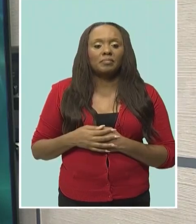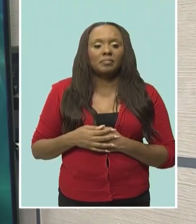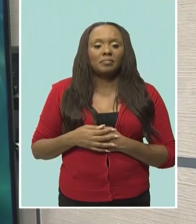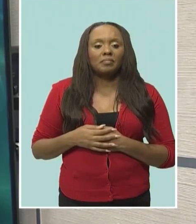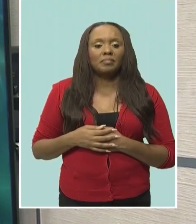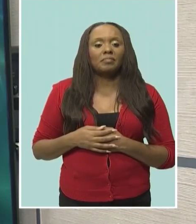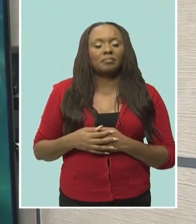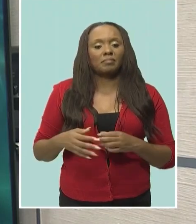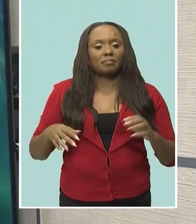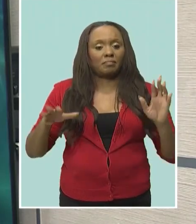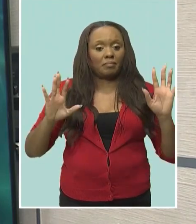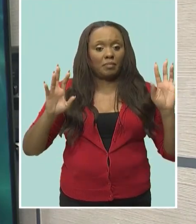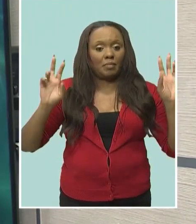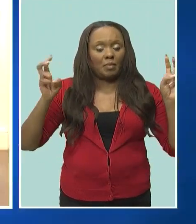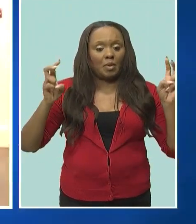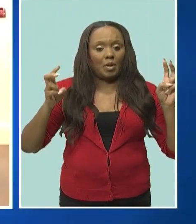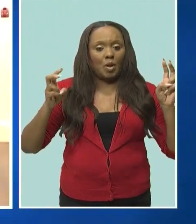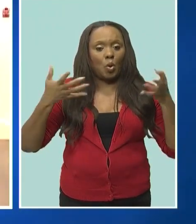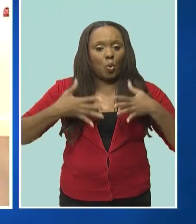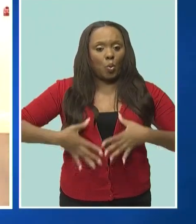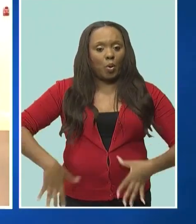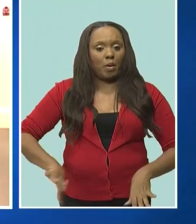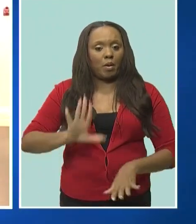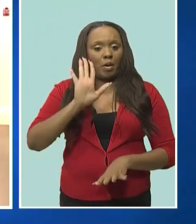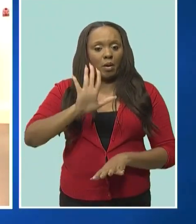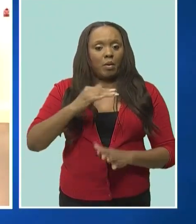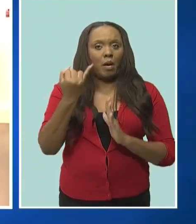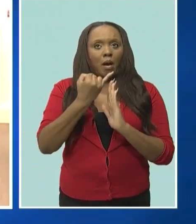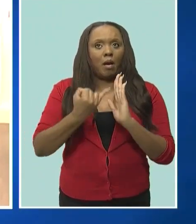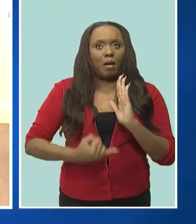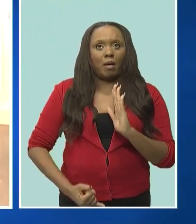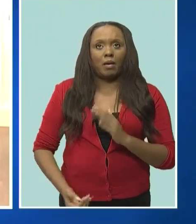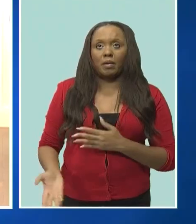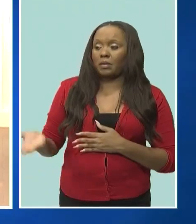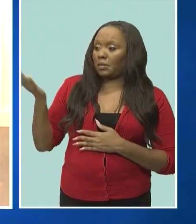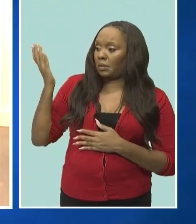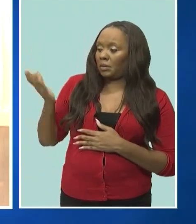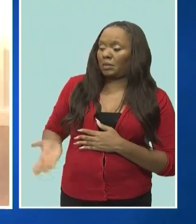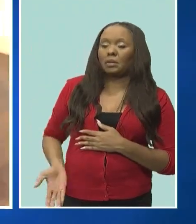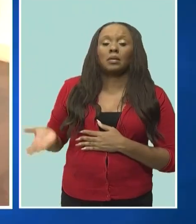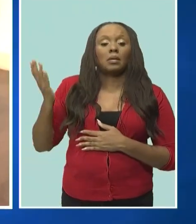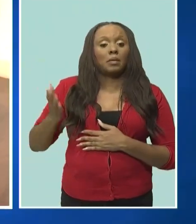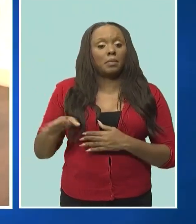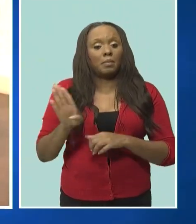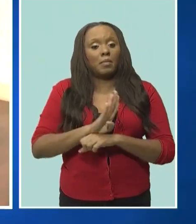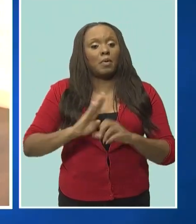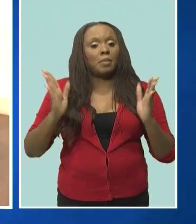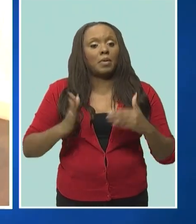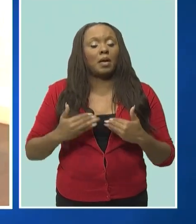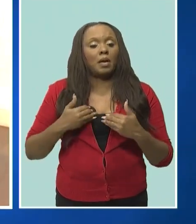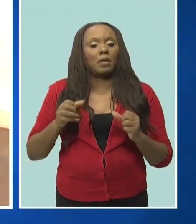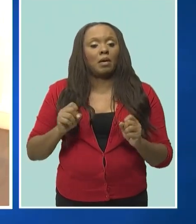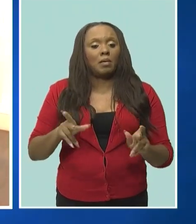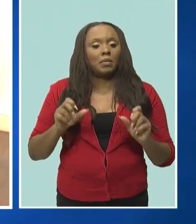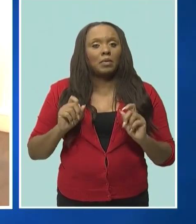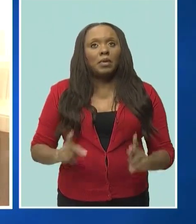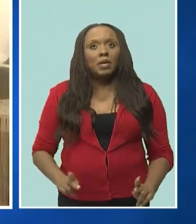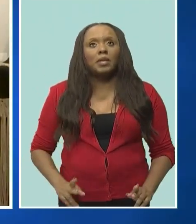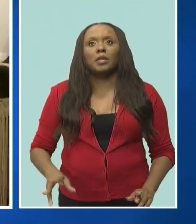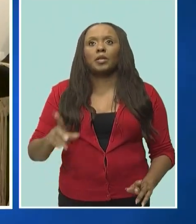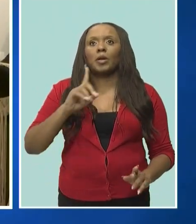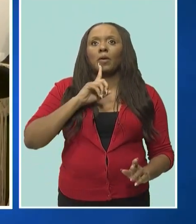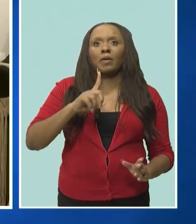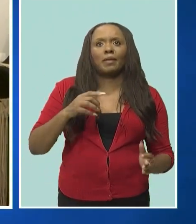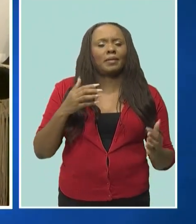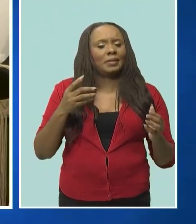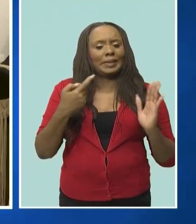of local artists, designers, and the National Cultural Foundation in the Queen's Park Gallery, giving Barbadians the opportunity to secure the work of local